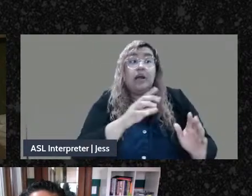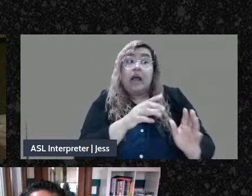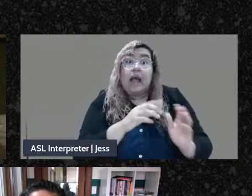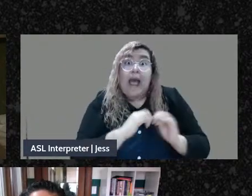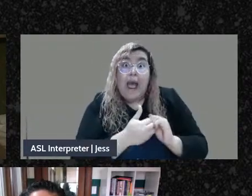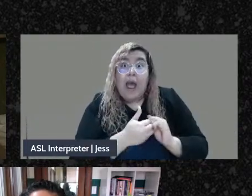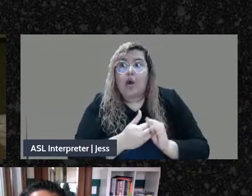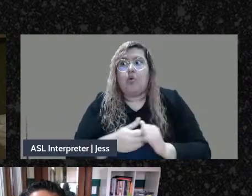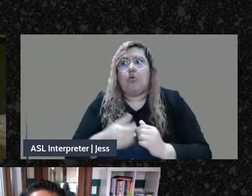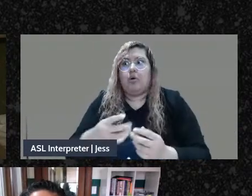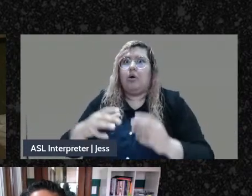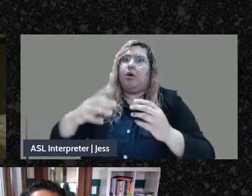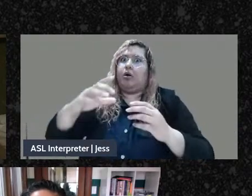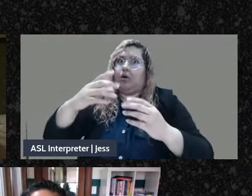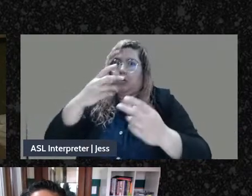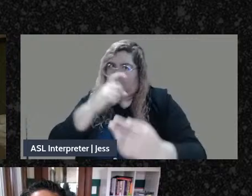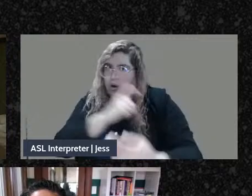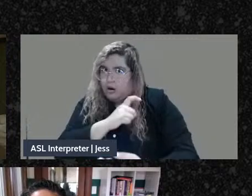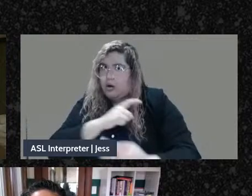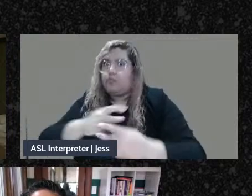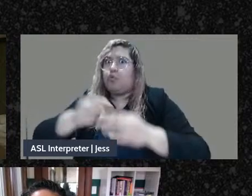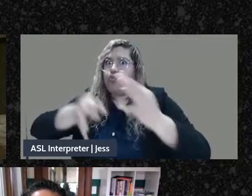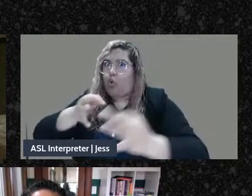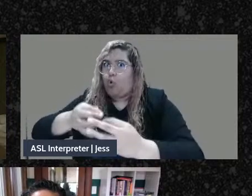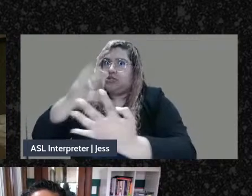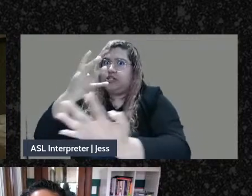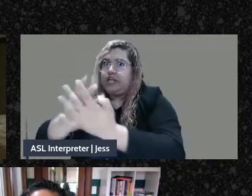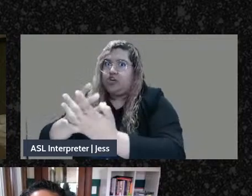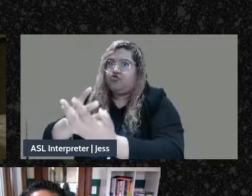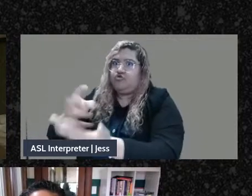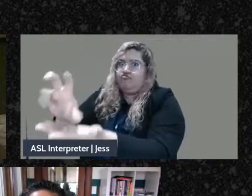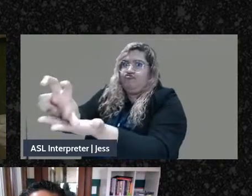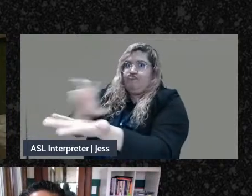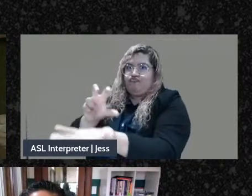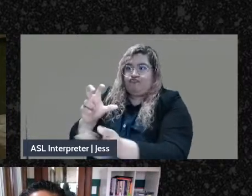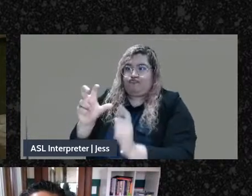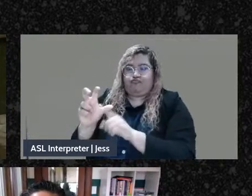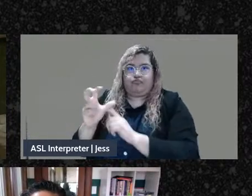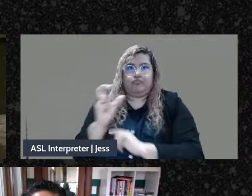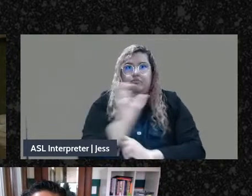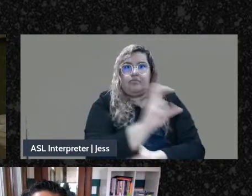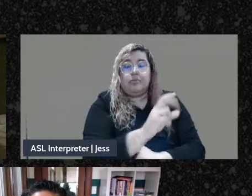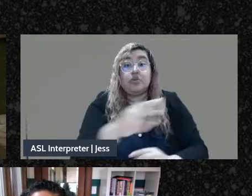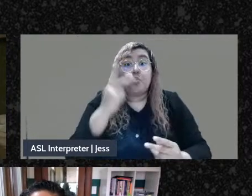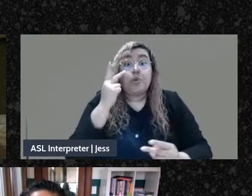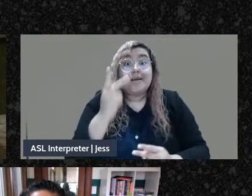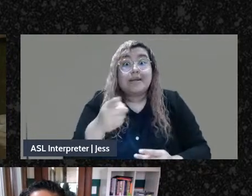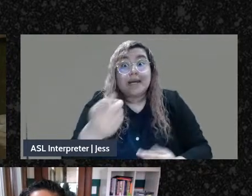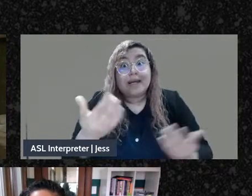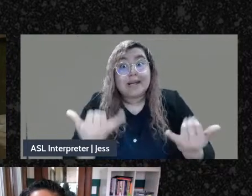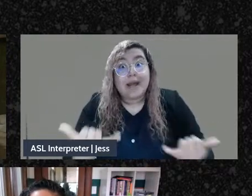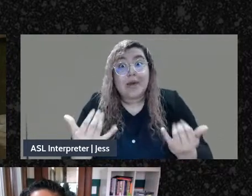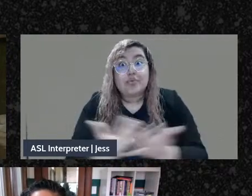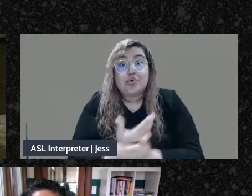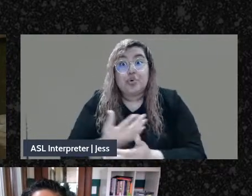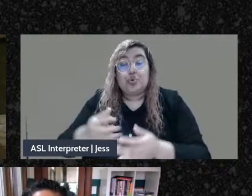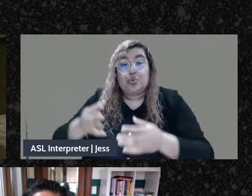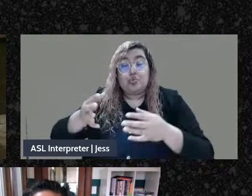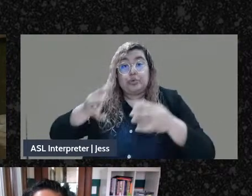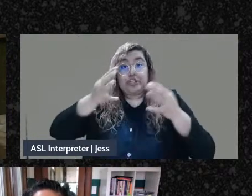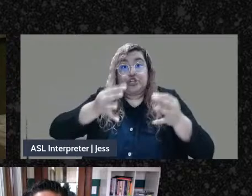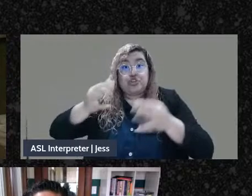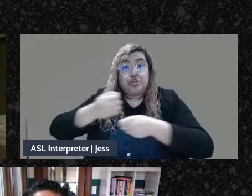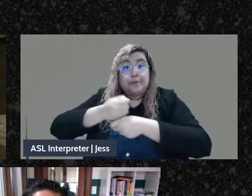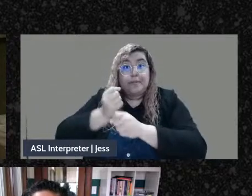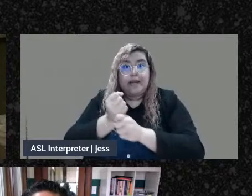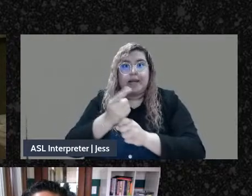cages. And it's so interesting because we are seeing some decision makers start having that language, and because people have been talking to